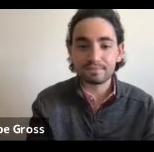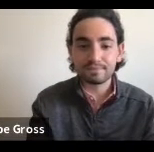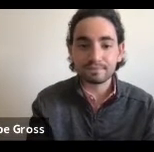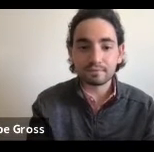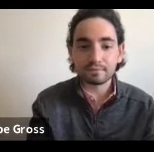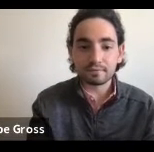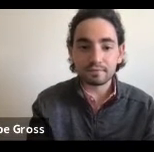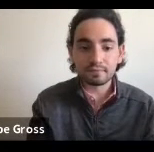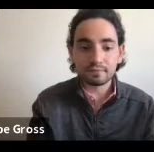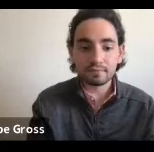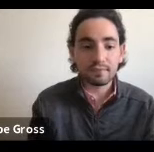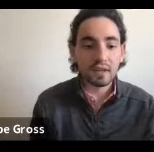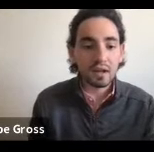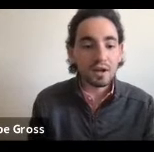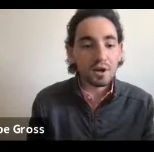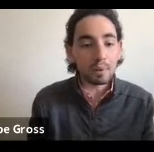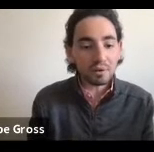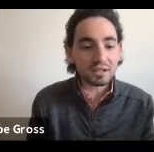job.